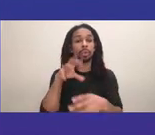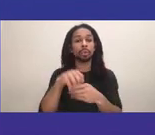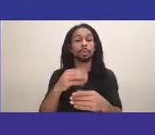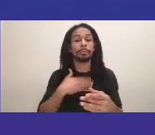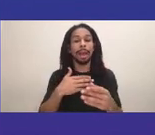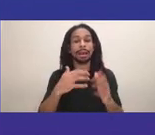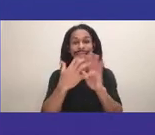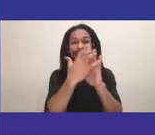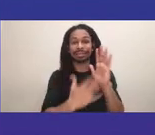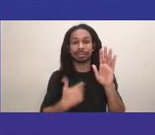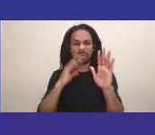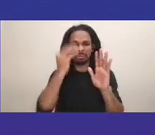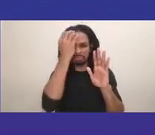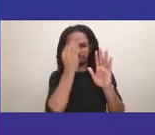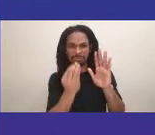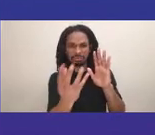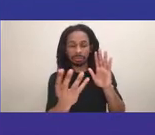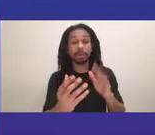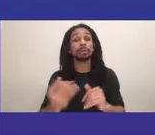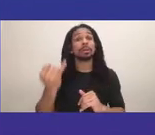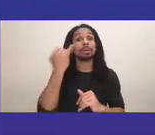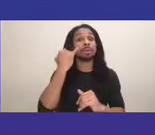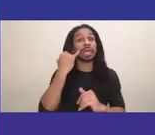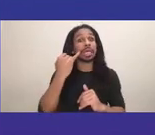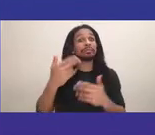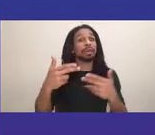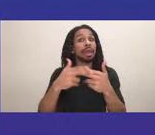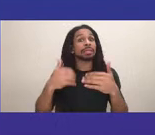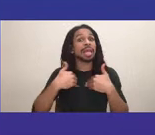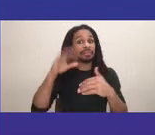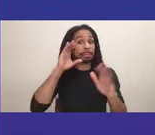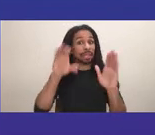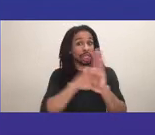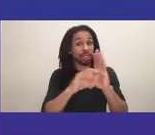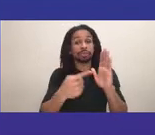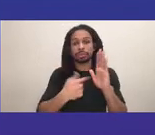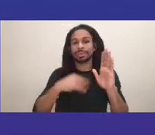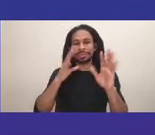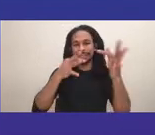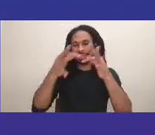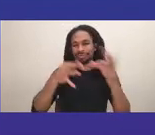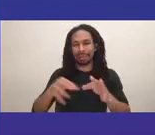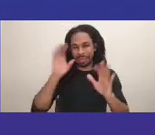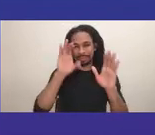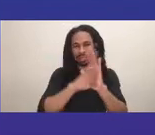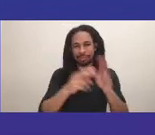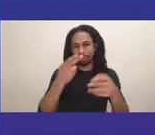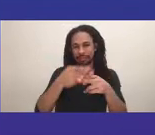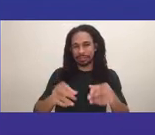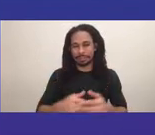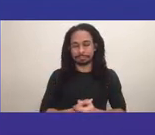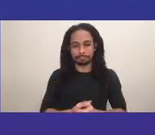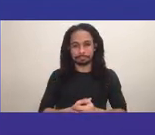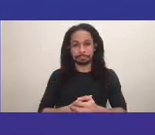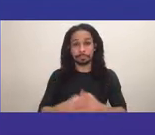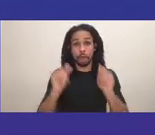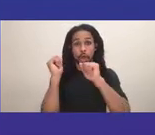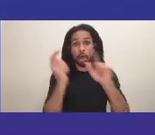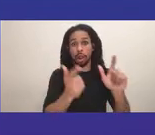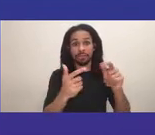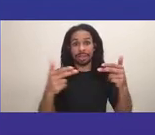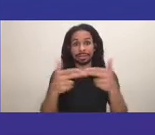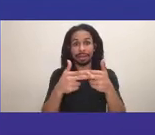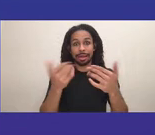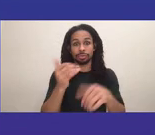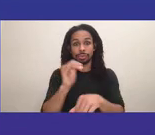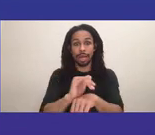the case when the slides have a graphic or an image, I will describe it briefly. All of the slides of tonight's presentations will